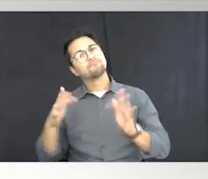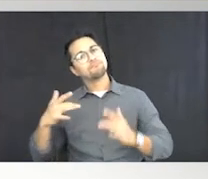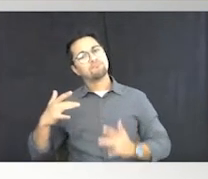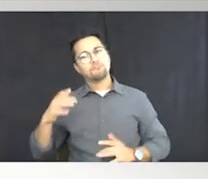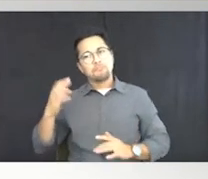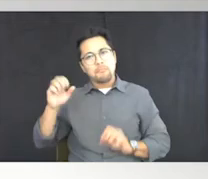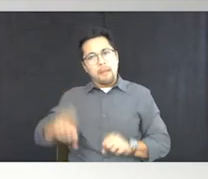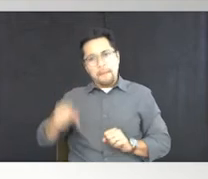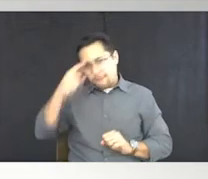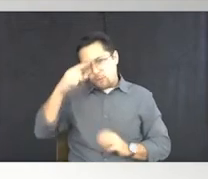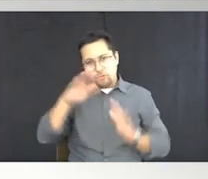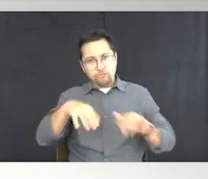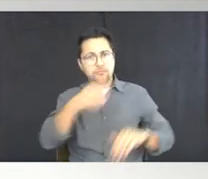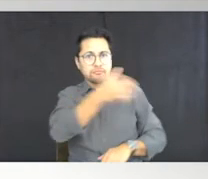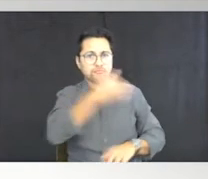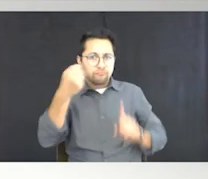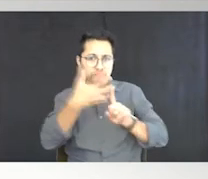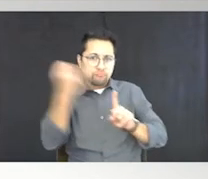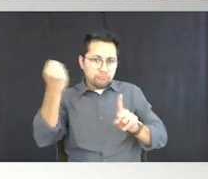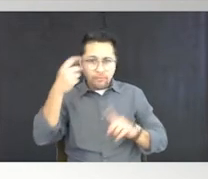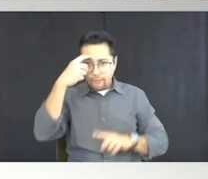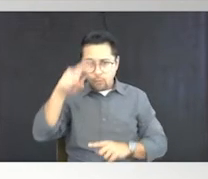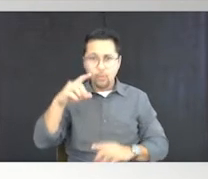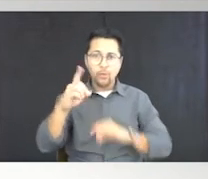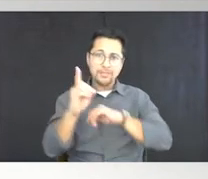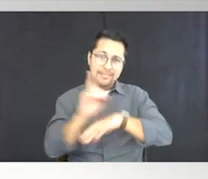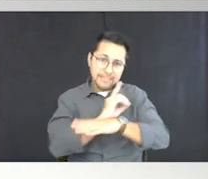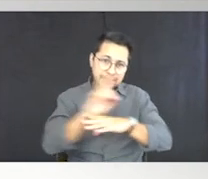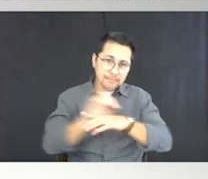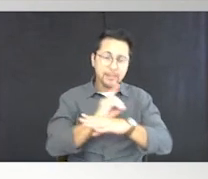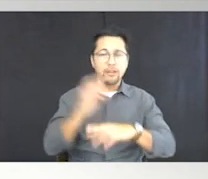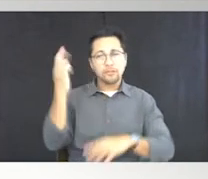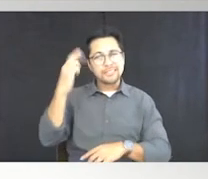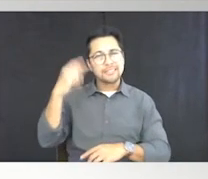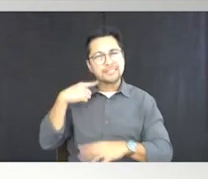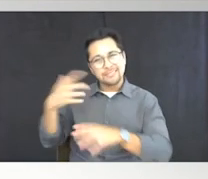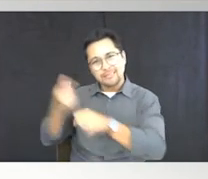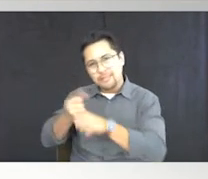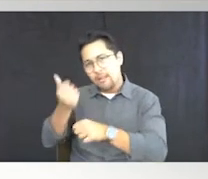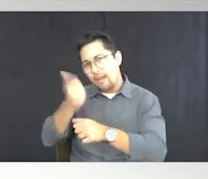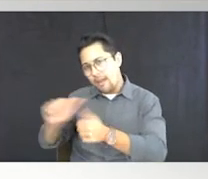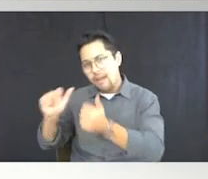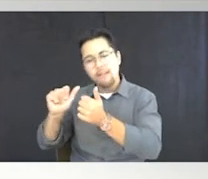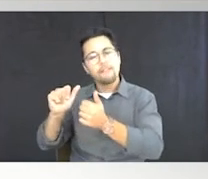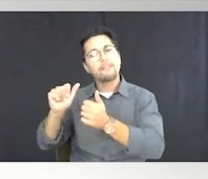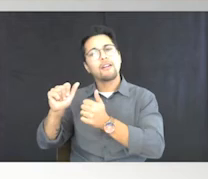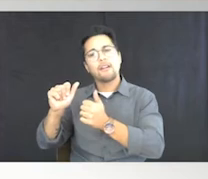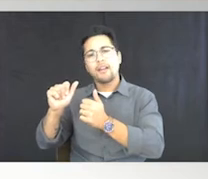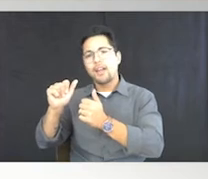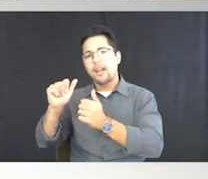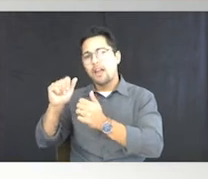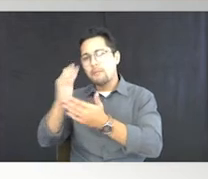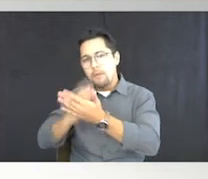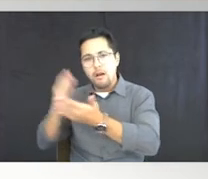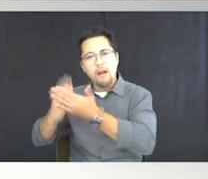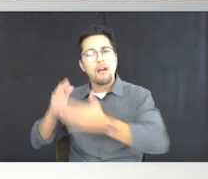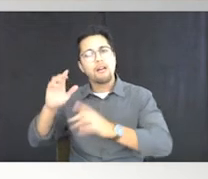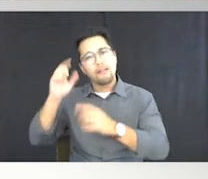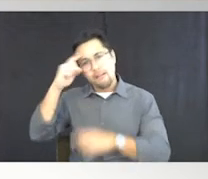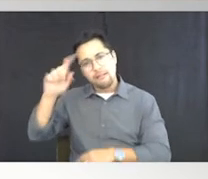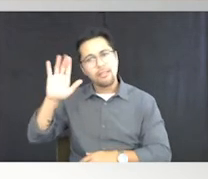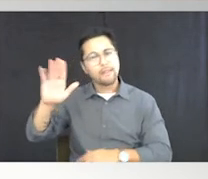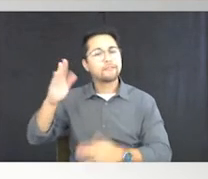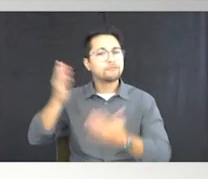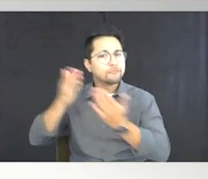for a child removed for disciplinary reasons to receive every aspect of the services that a child would receive if